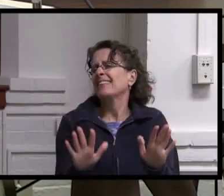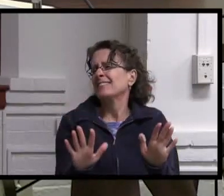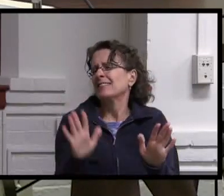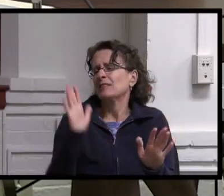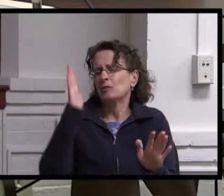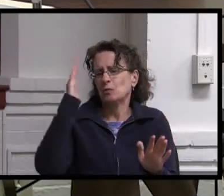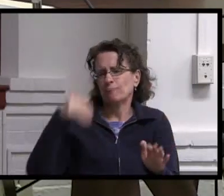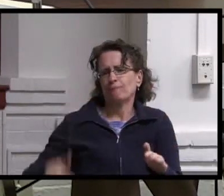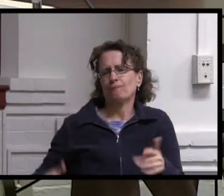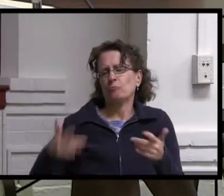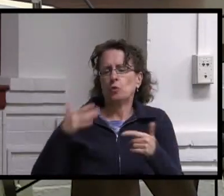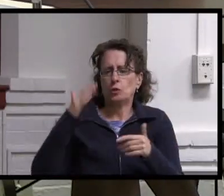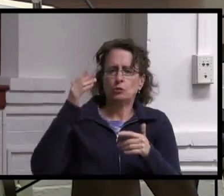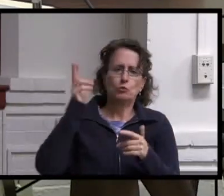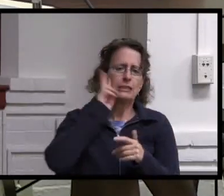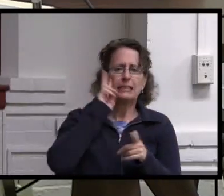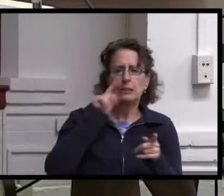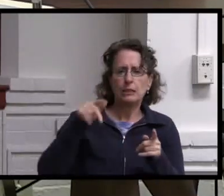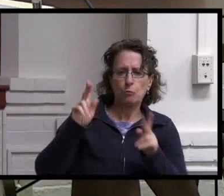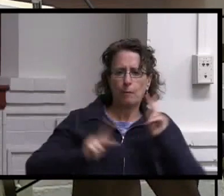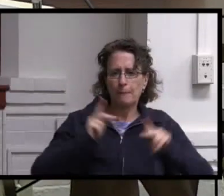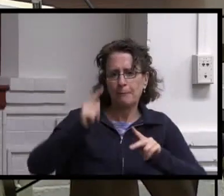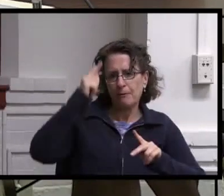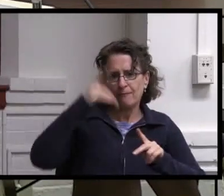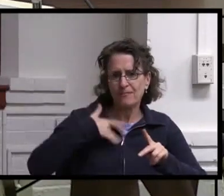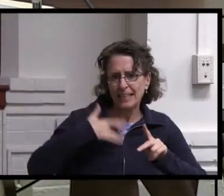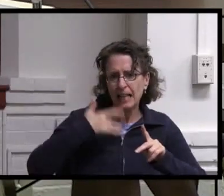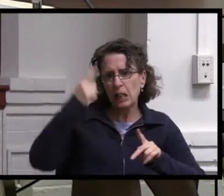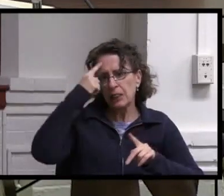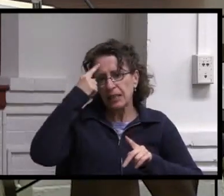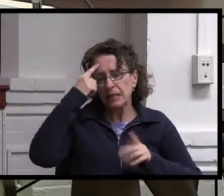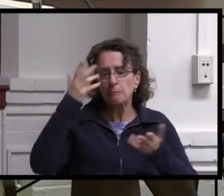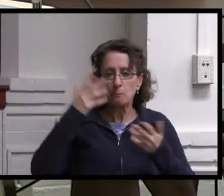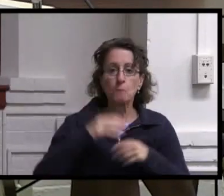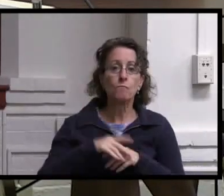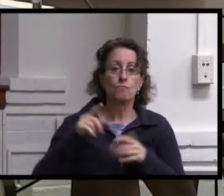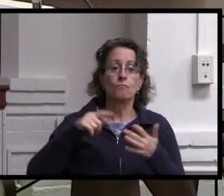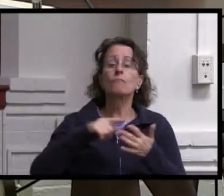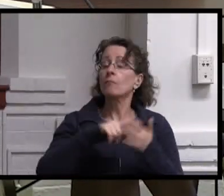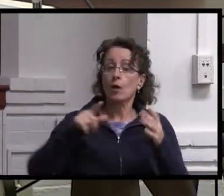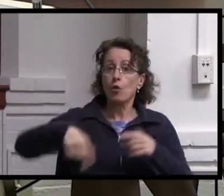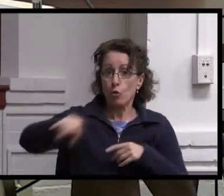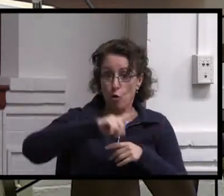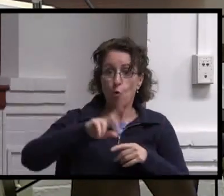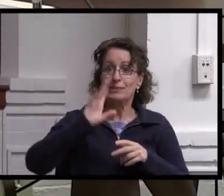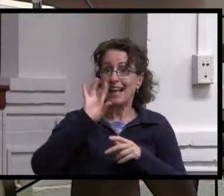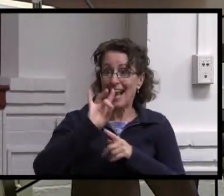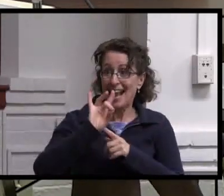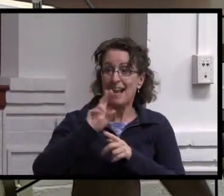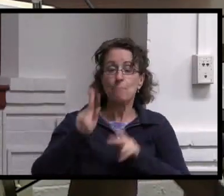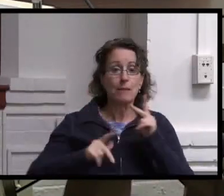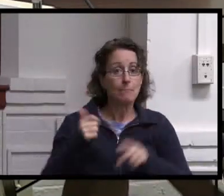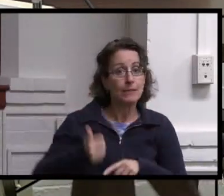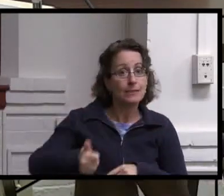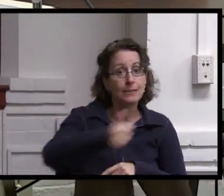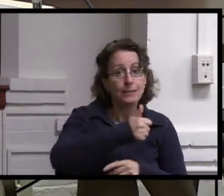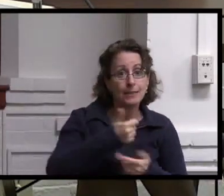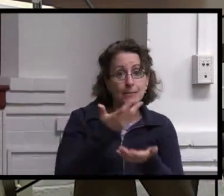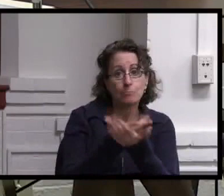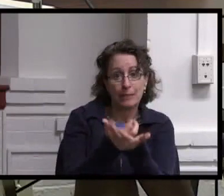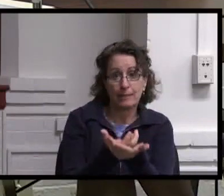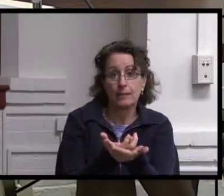responses. The responses were from people that we knew who identified as panhandling. We did not walk around on a particular